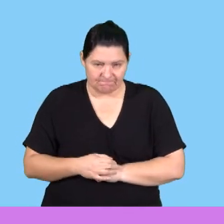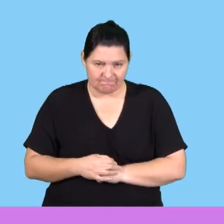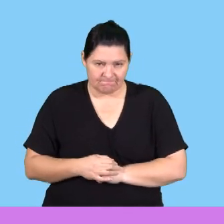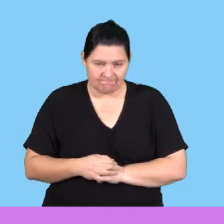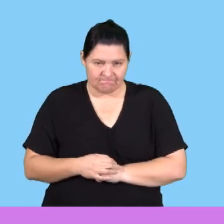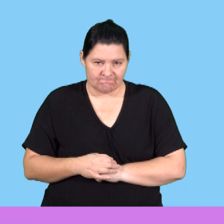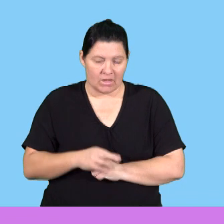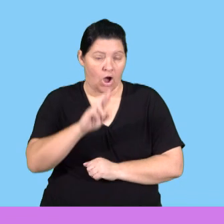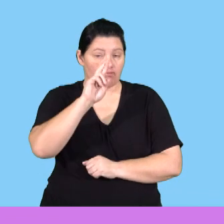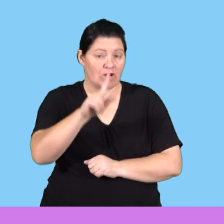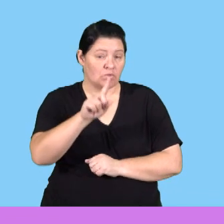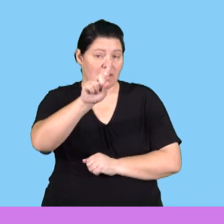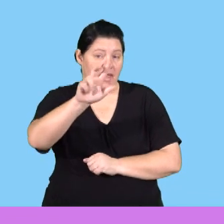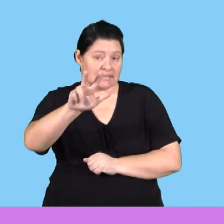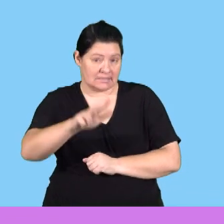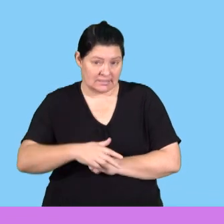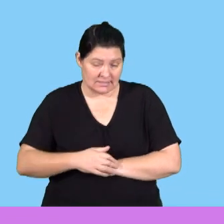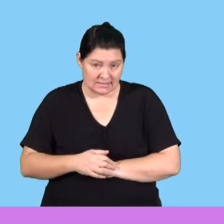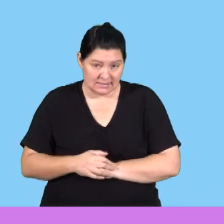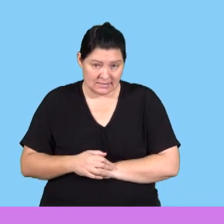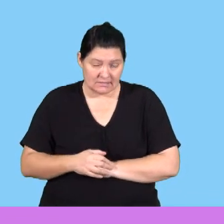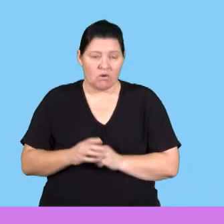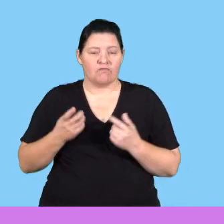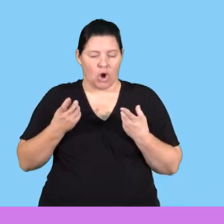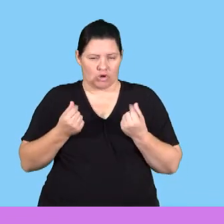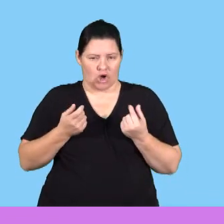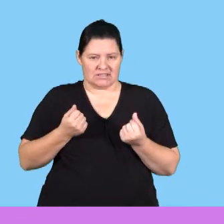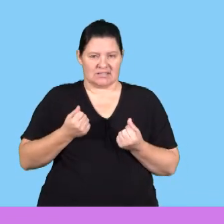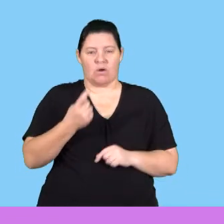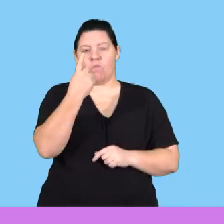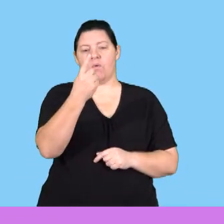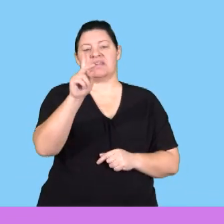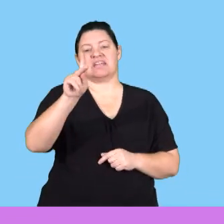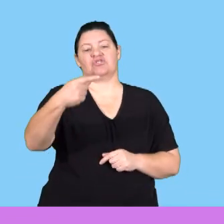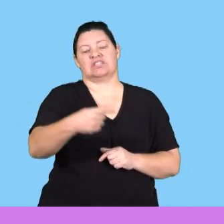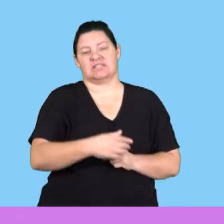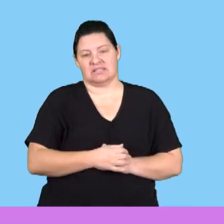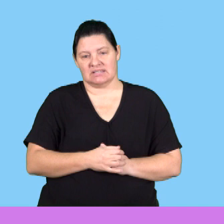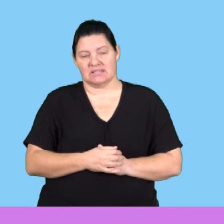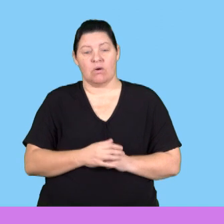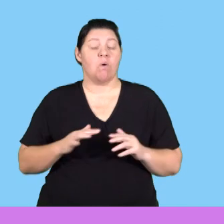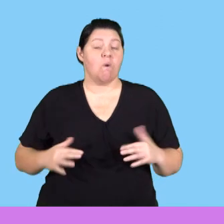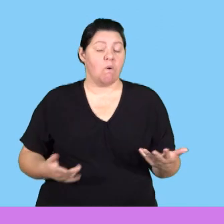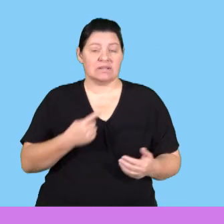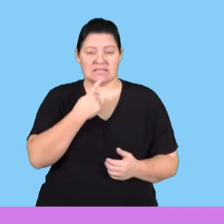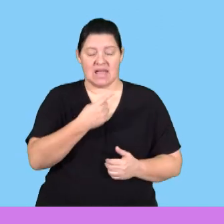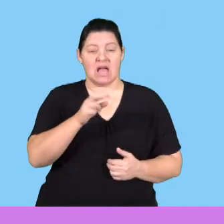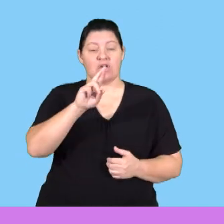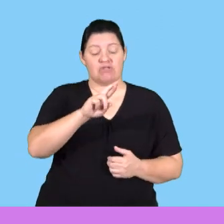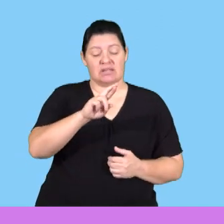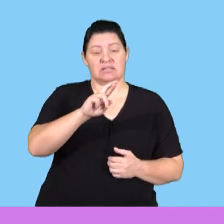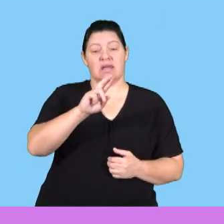rand as the cost of 1 kg, or we can